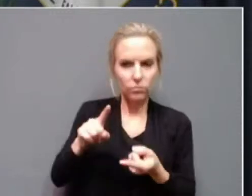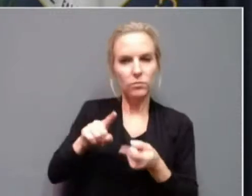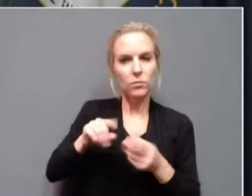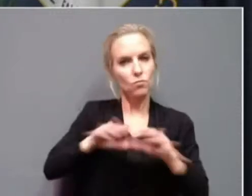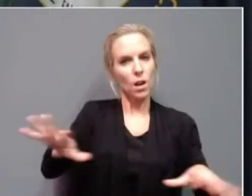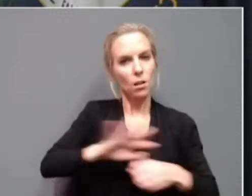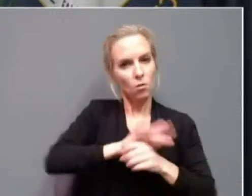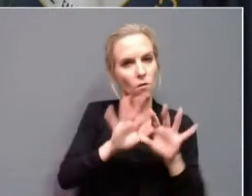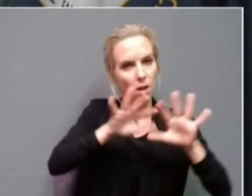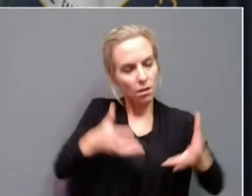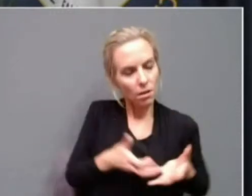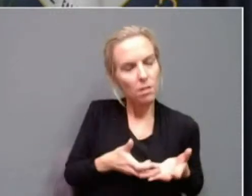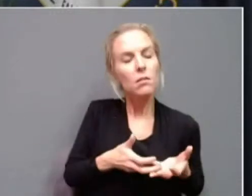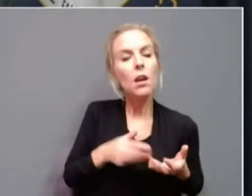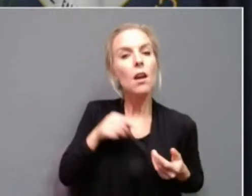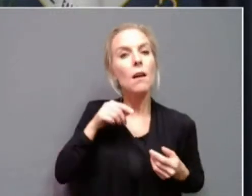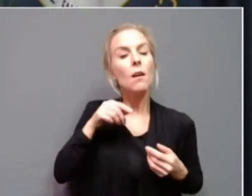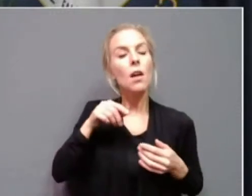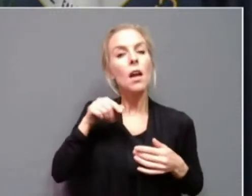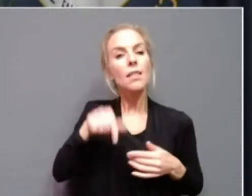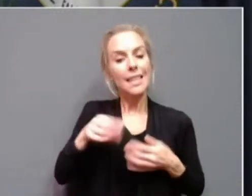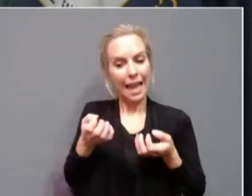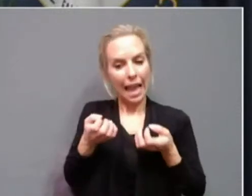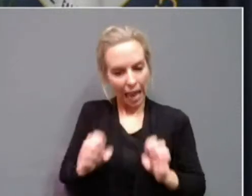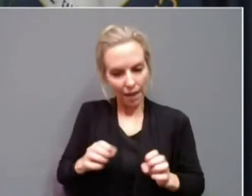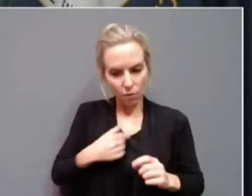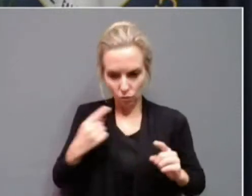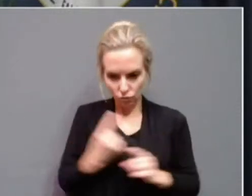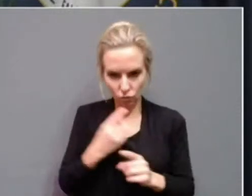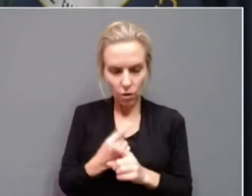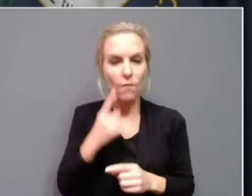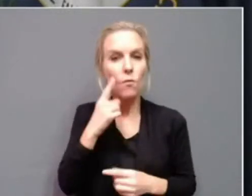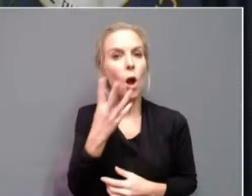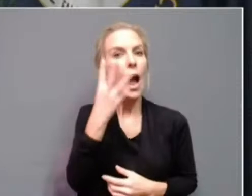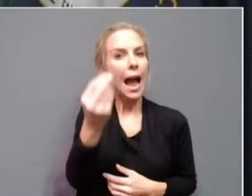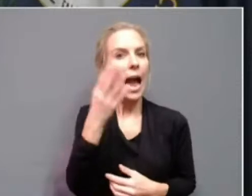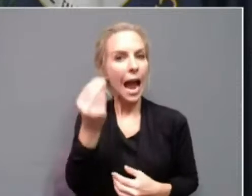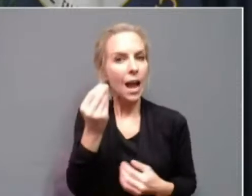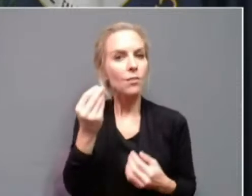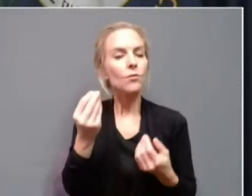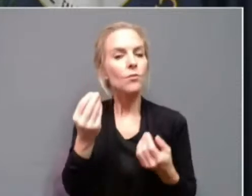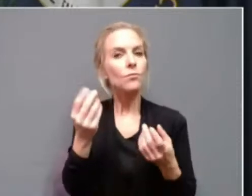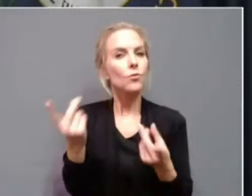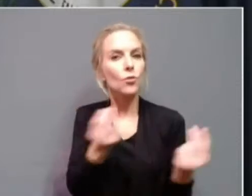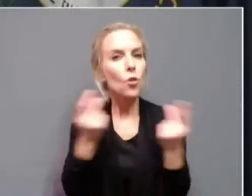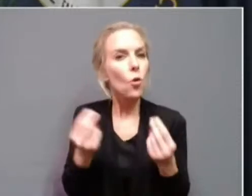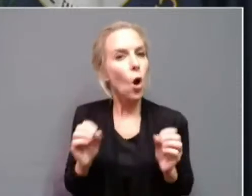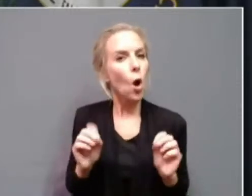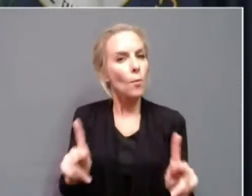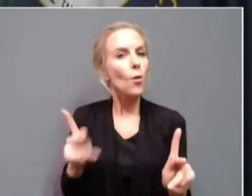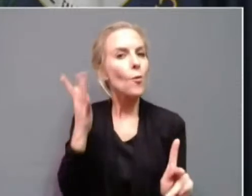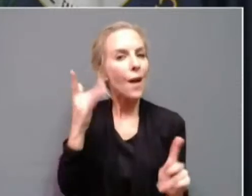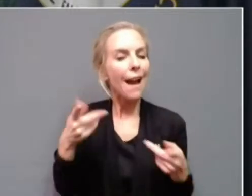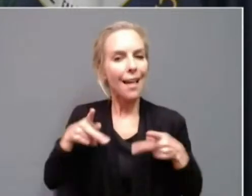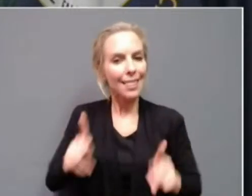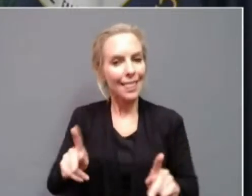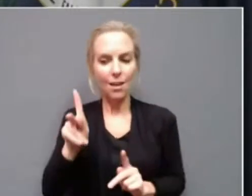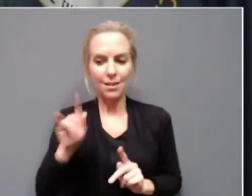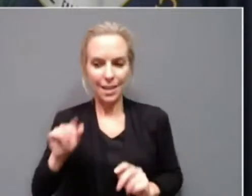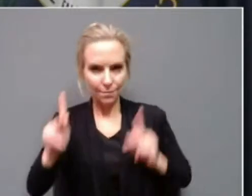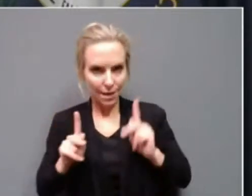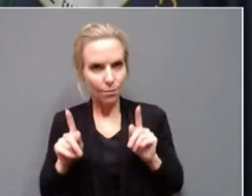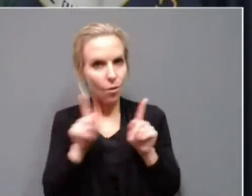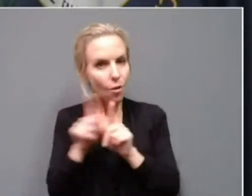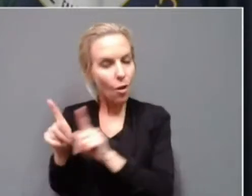efforts, along with the Commonwealth's abundance of outdoor recreation opportunities, allowed Kentuckians as well as our guests